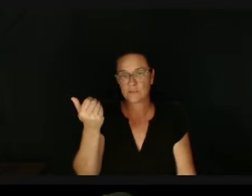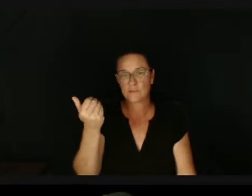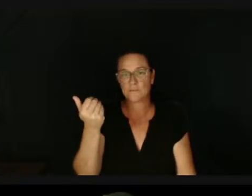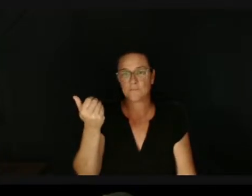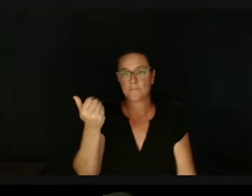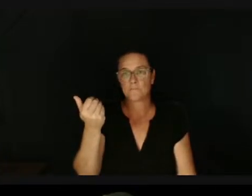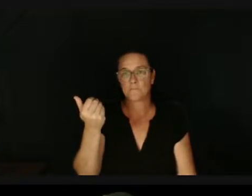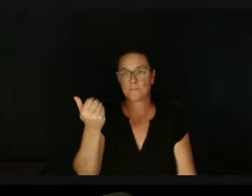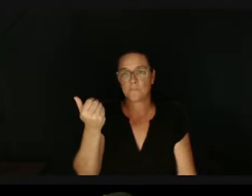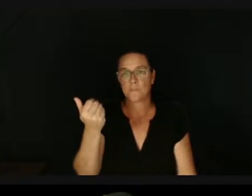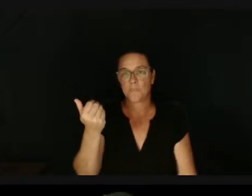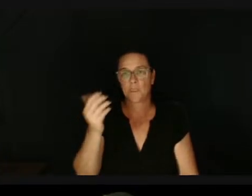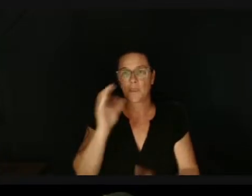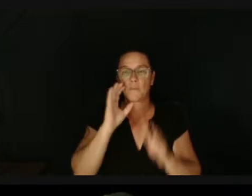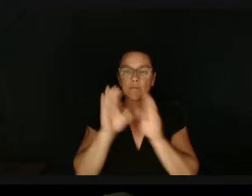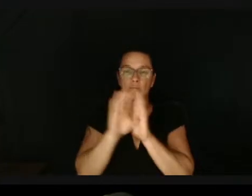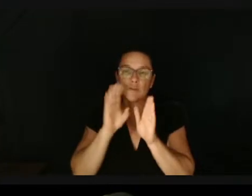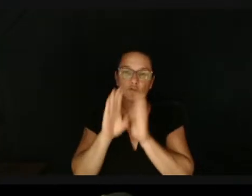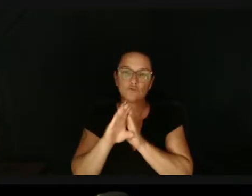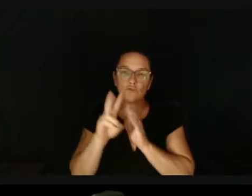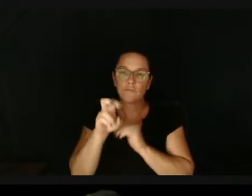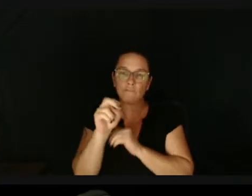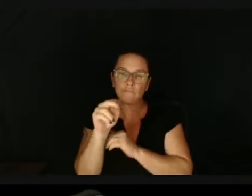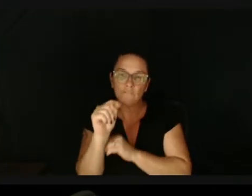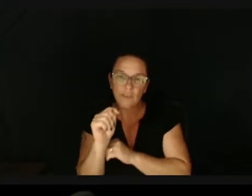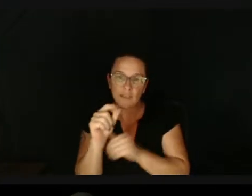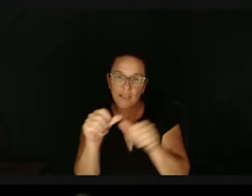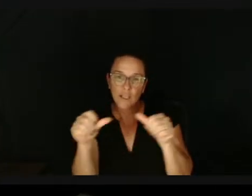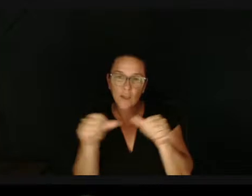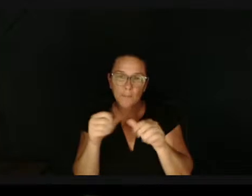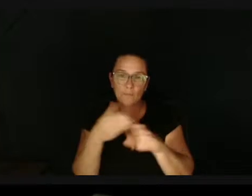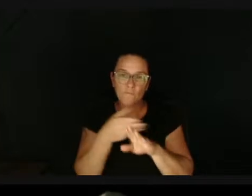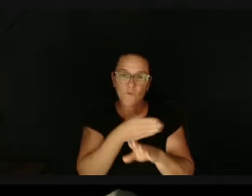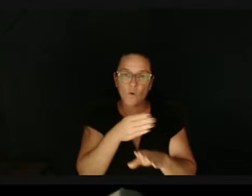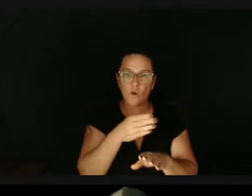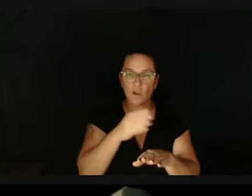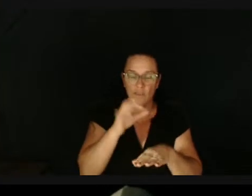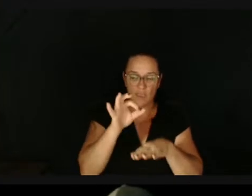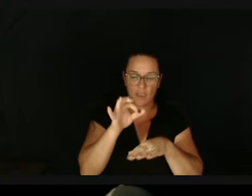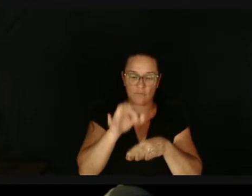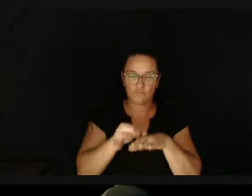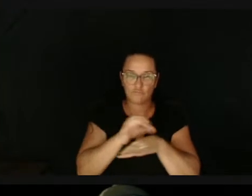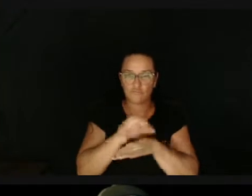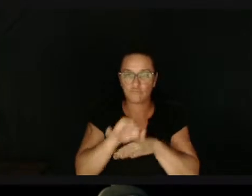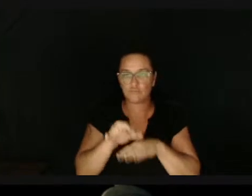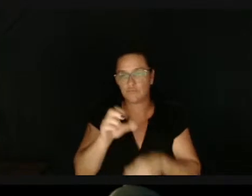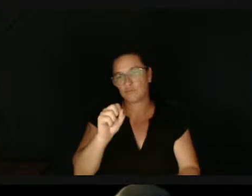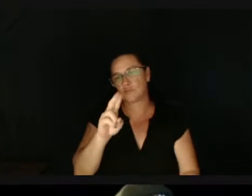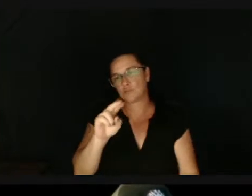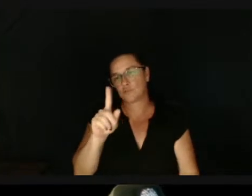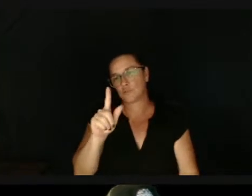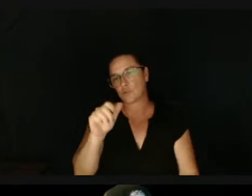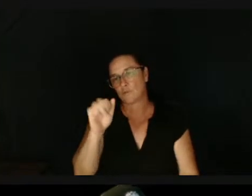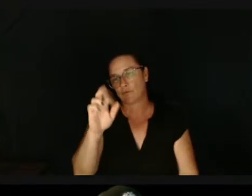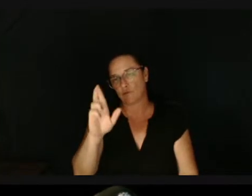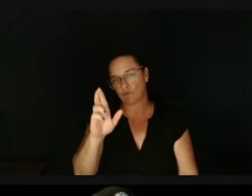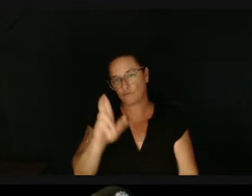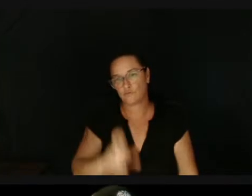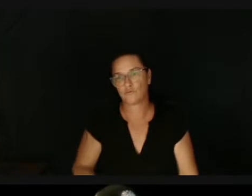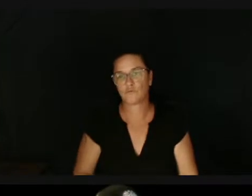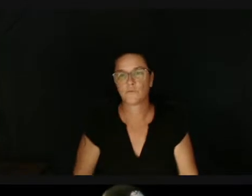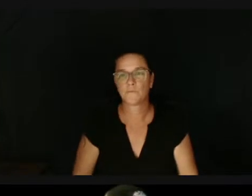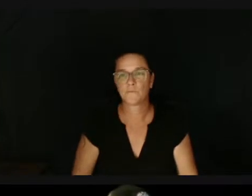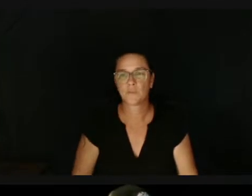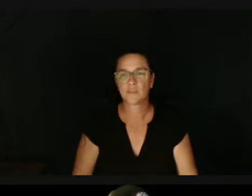So photographs of that vent area before the sulfur is on there, right? So you kind of drape across the landscape. They note